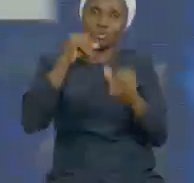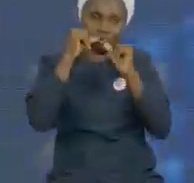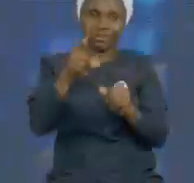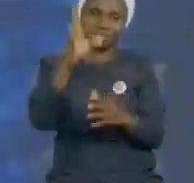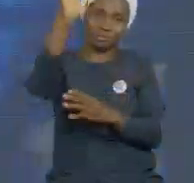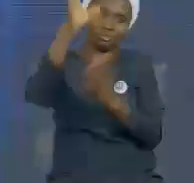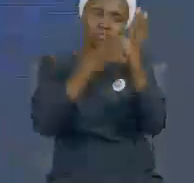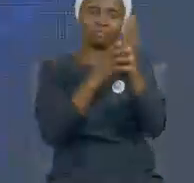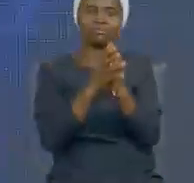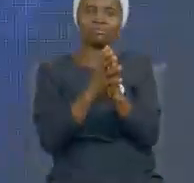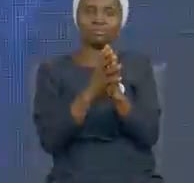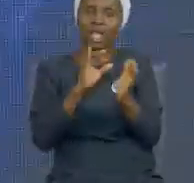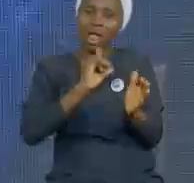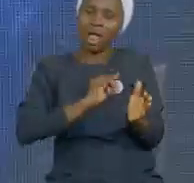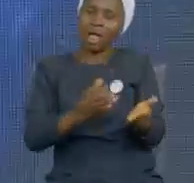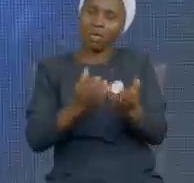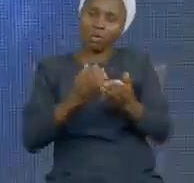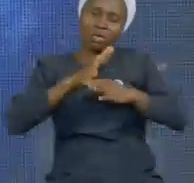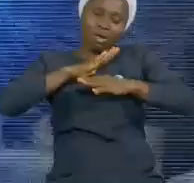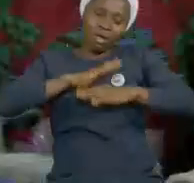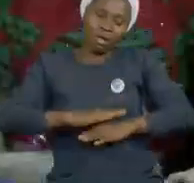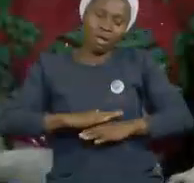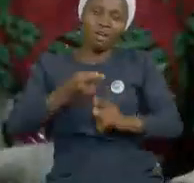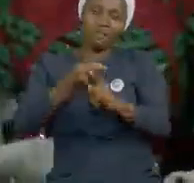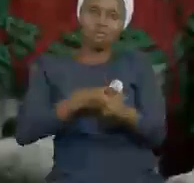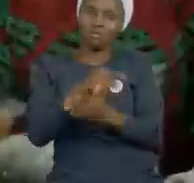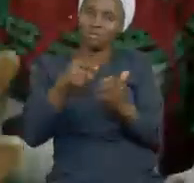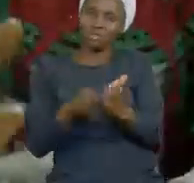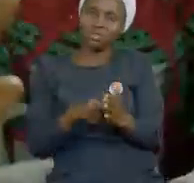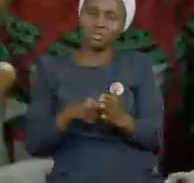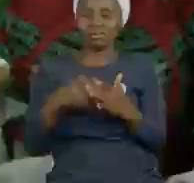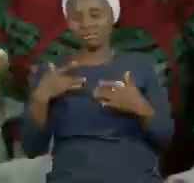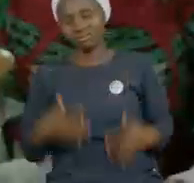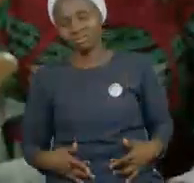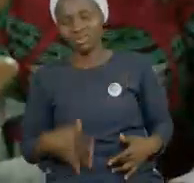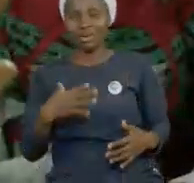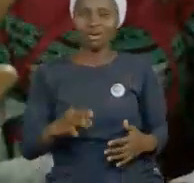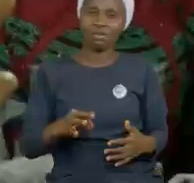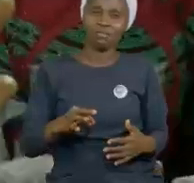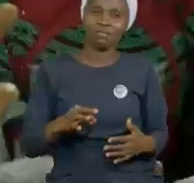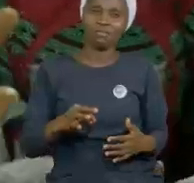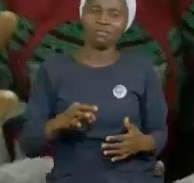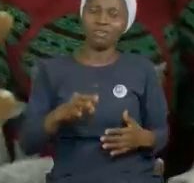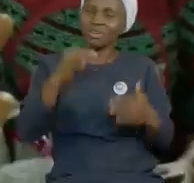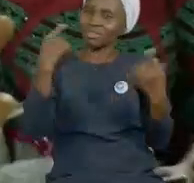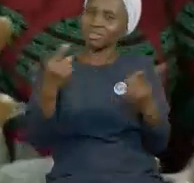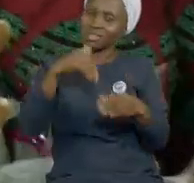I want relief from this perplexity of sin in my